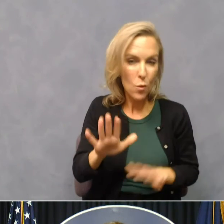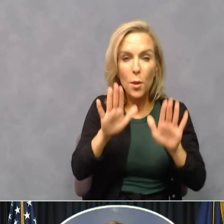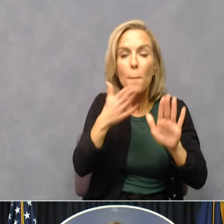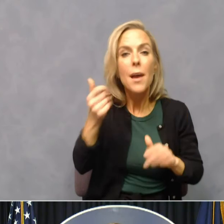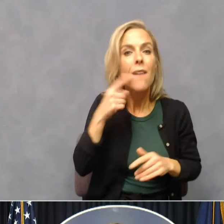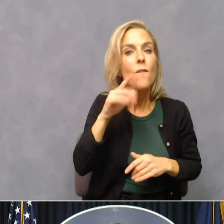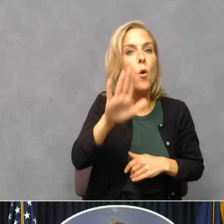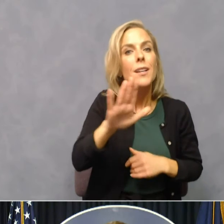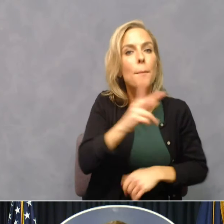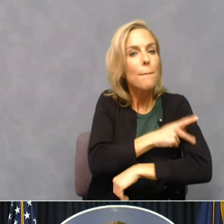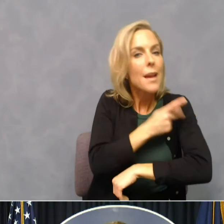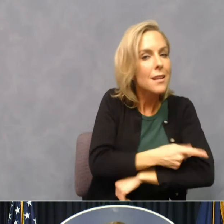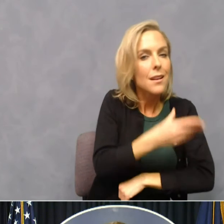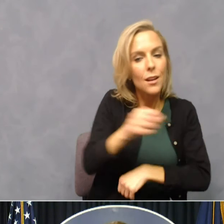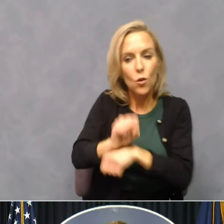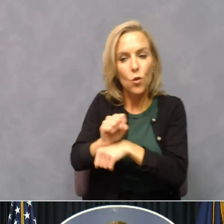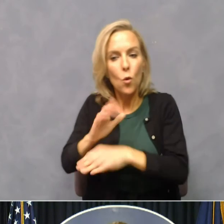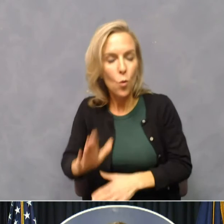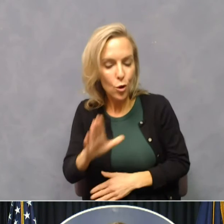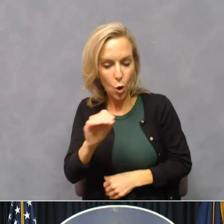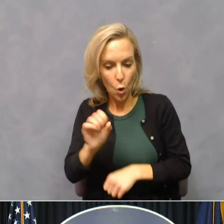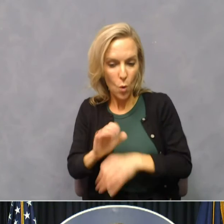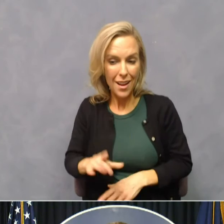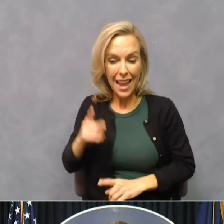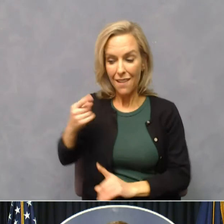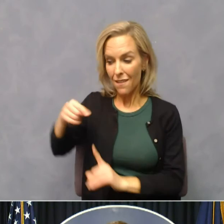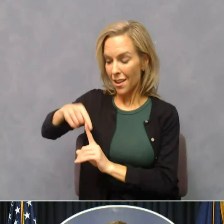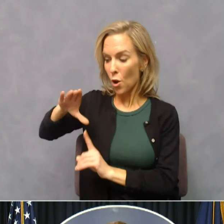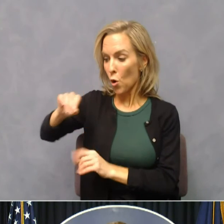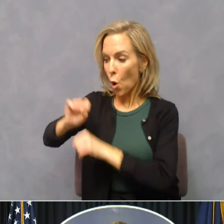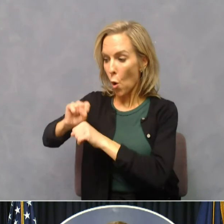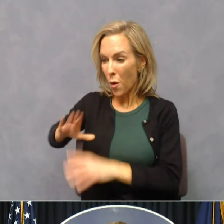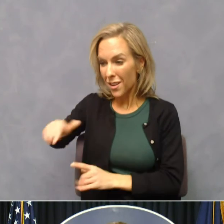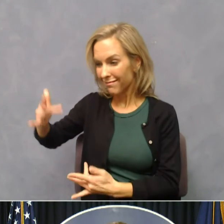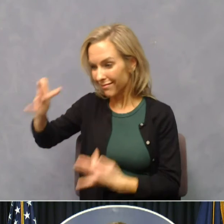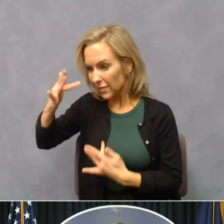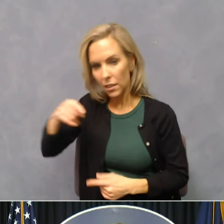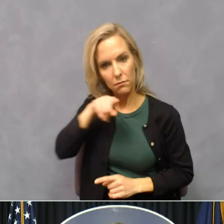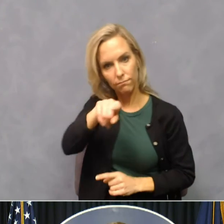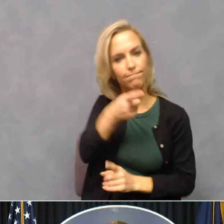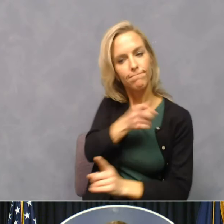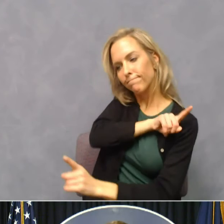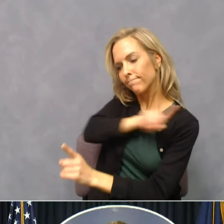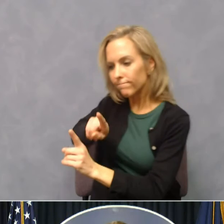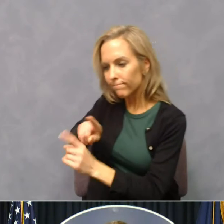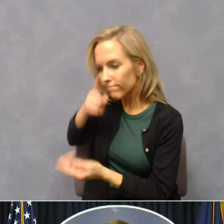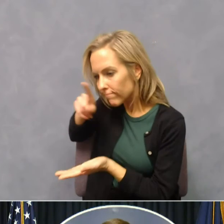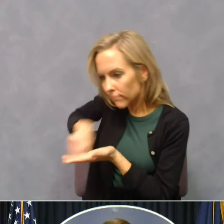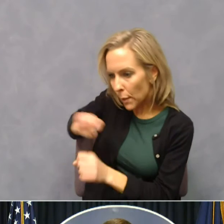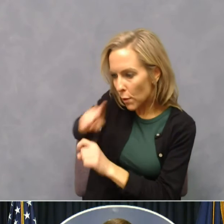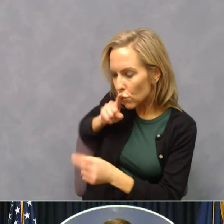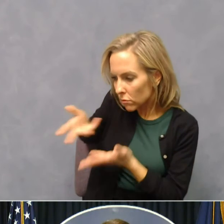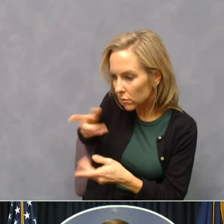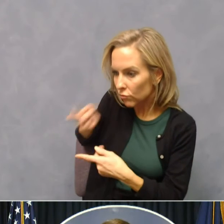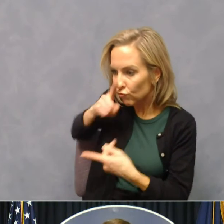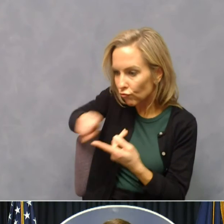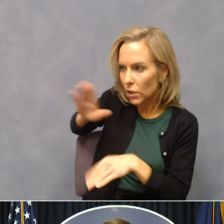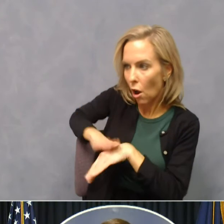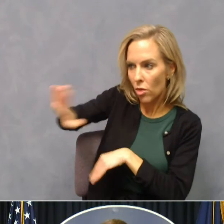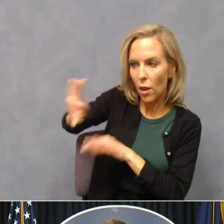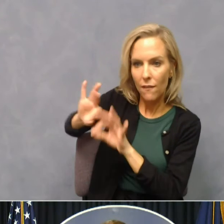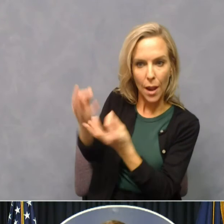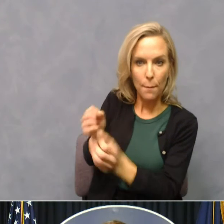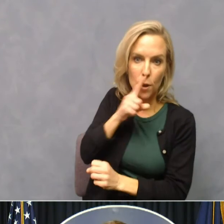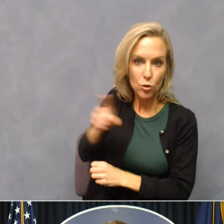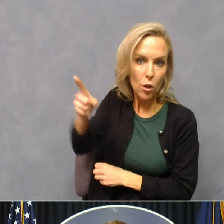coworkers. If a coworker was ill, Dr. Miller would be the one to check on them and their family to make sure they were